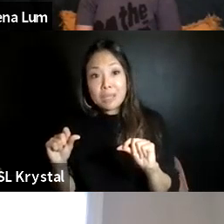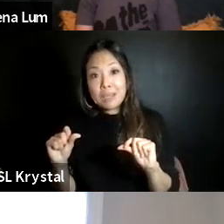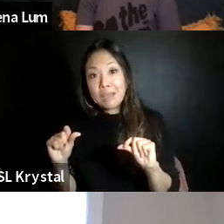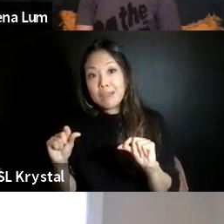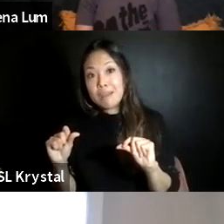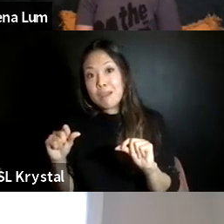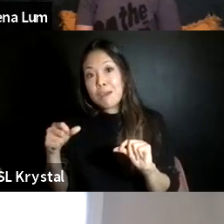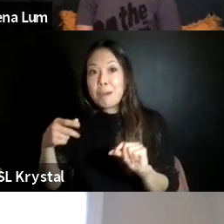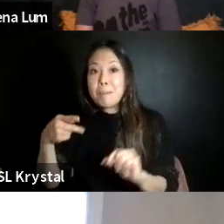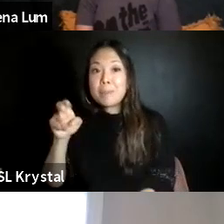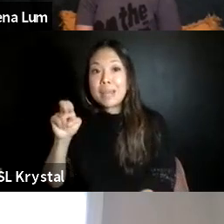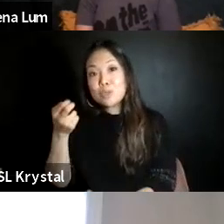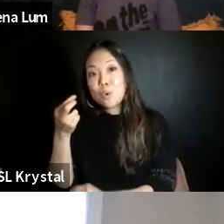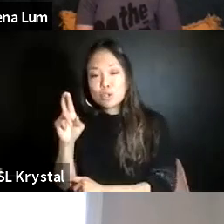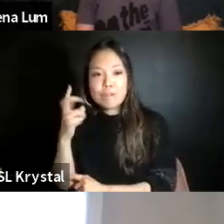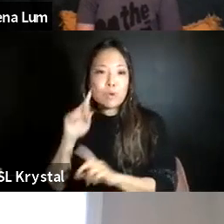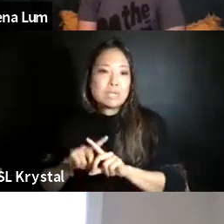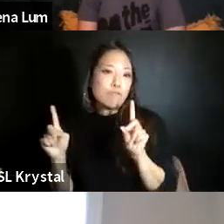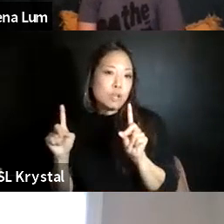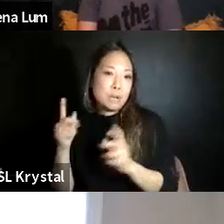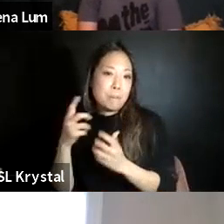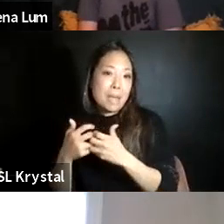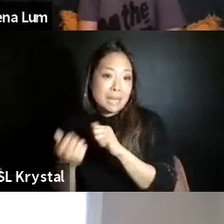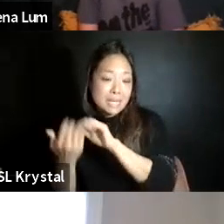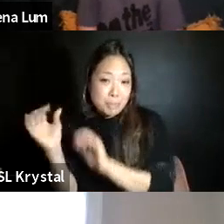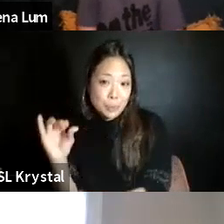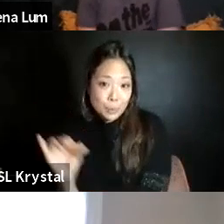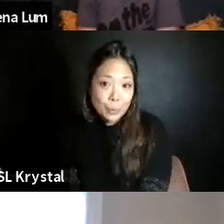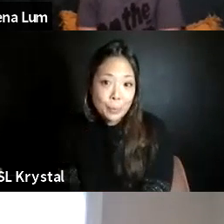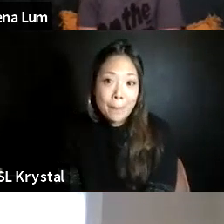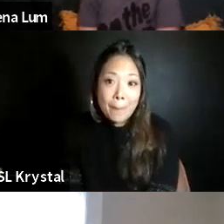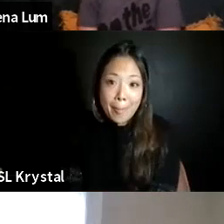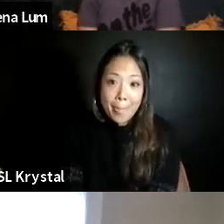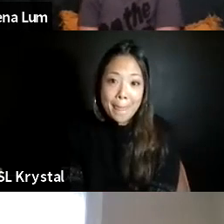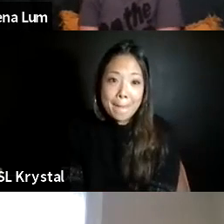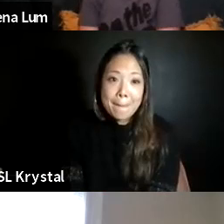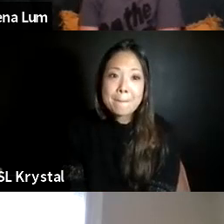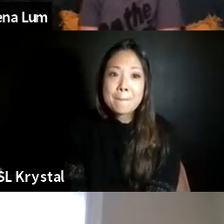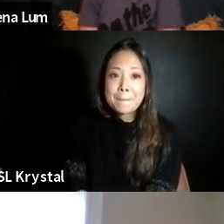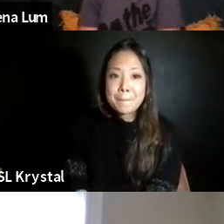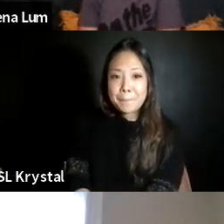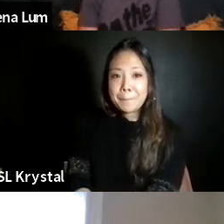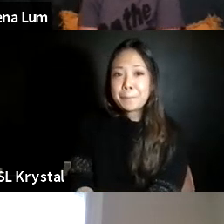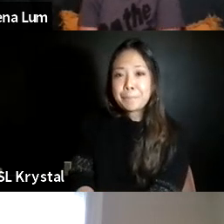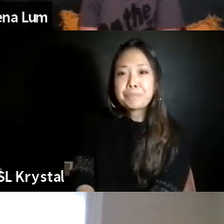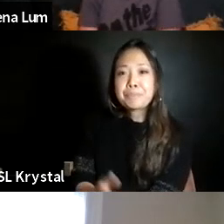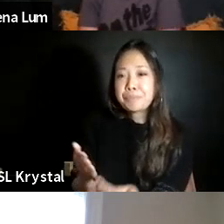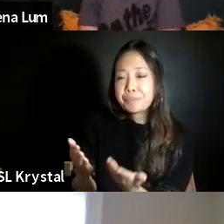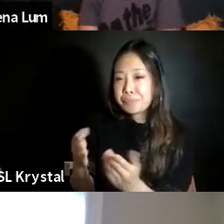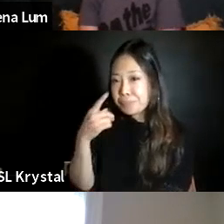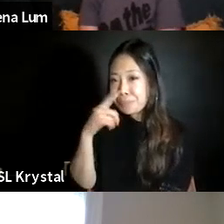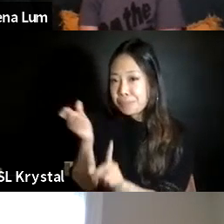So, yeah. And what would that look like, Ms. Garrett? I was thinking actually